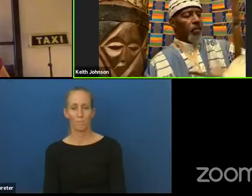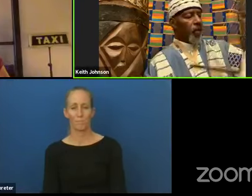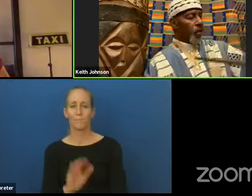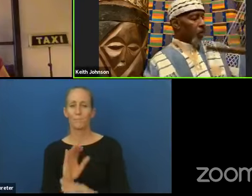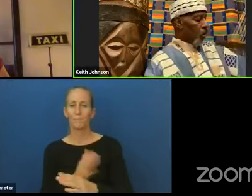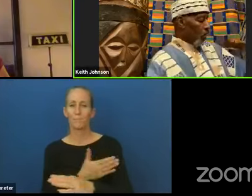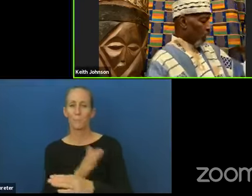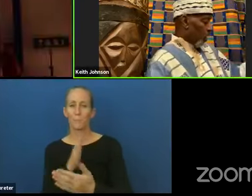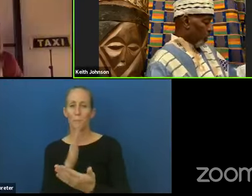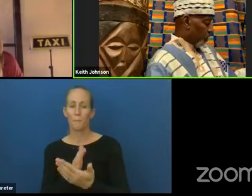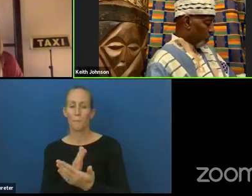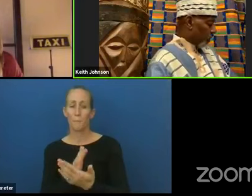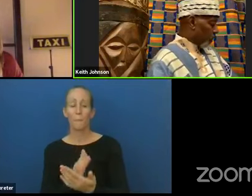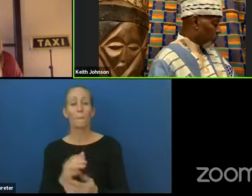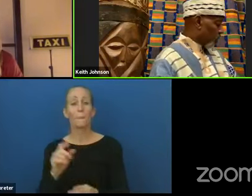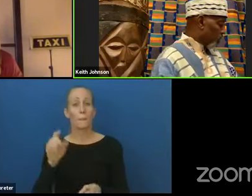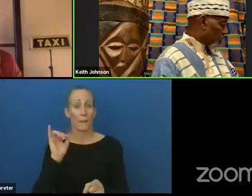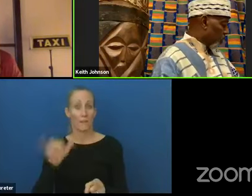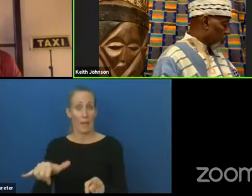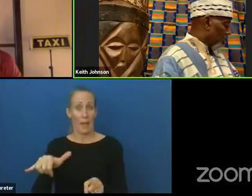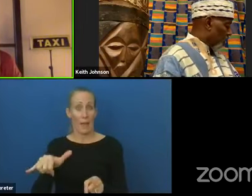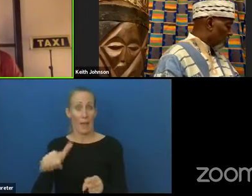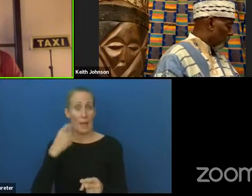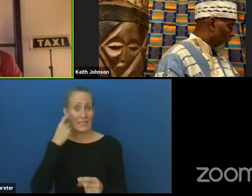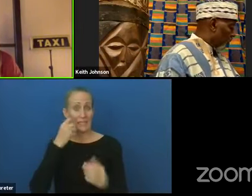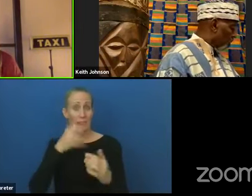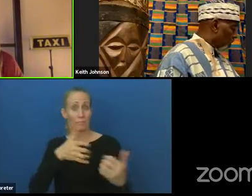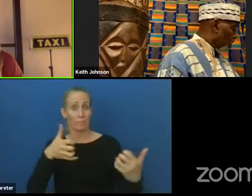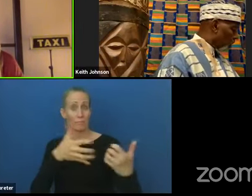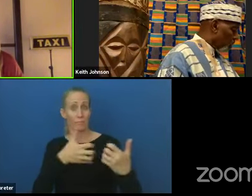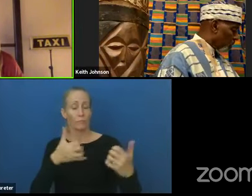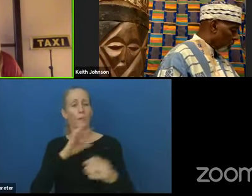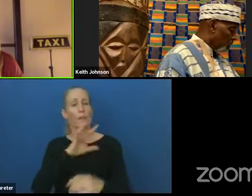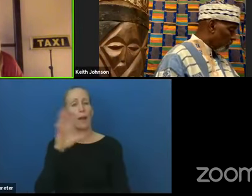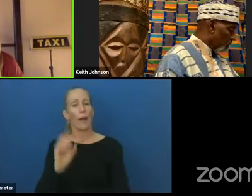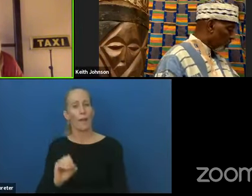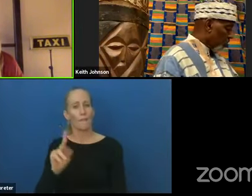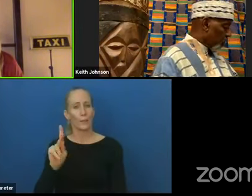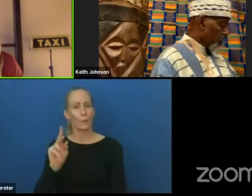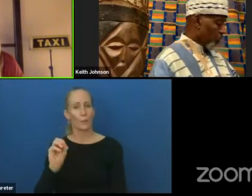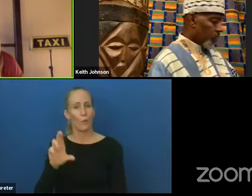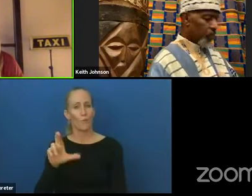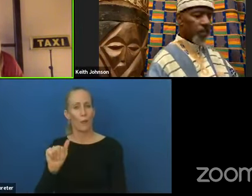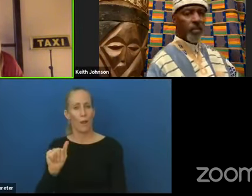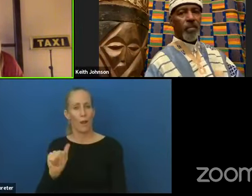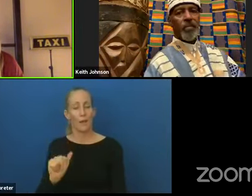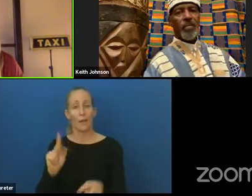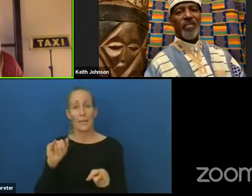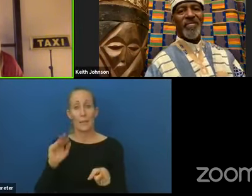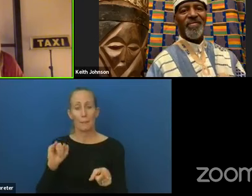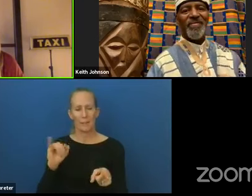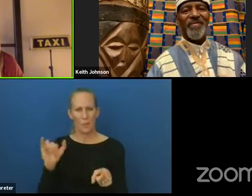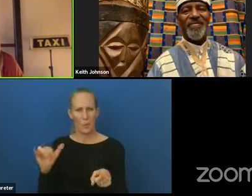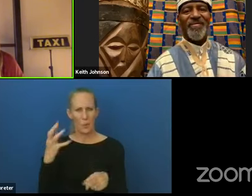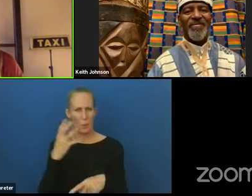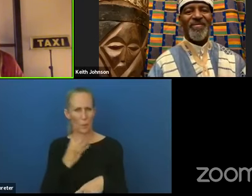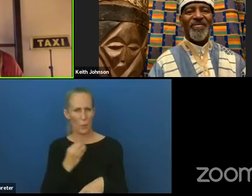The African Cora. That's so beautiful, Keith. It sounds a little like rain